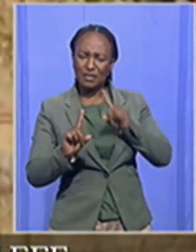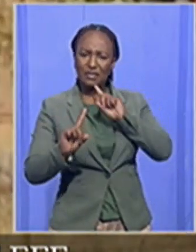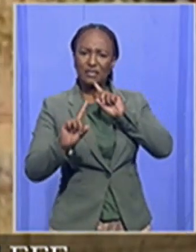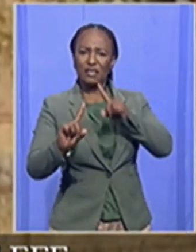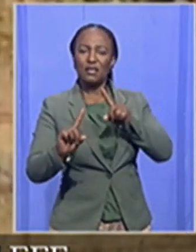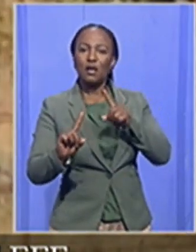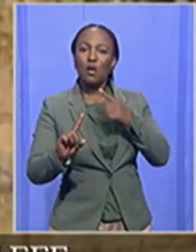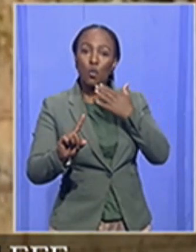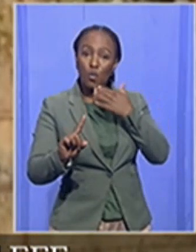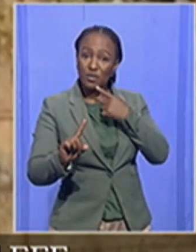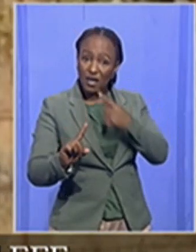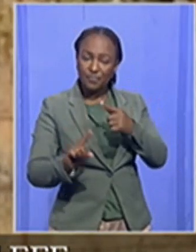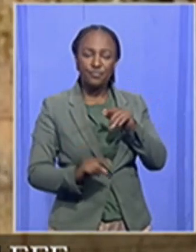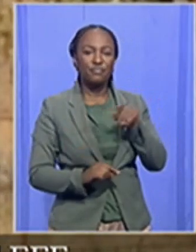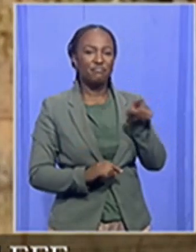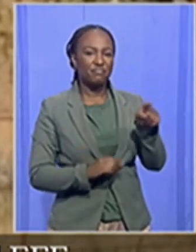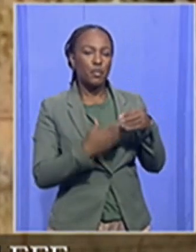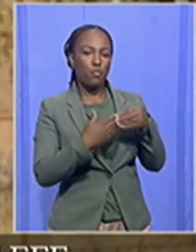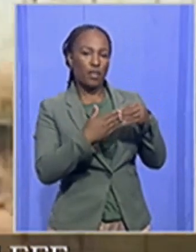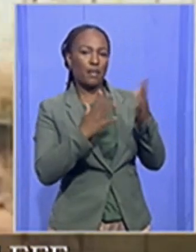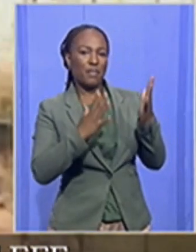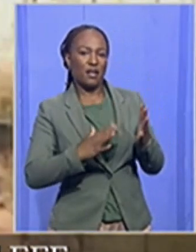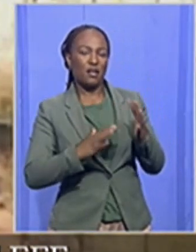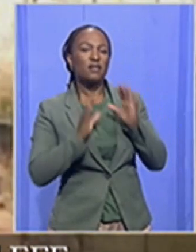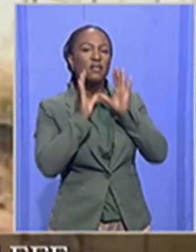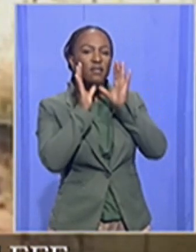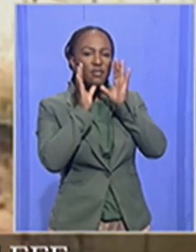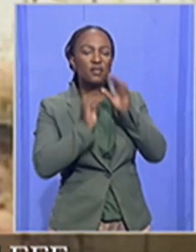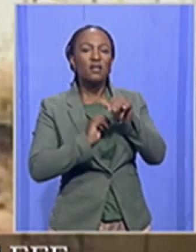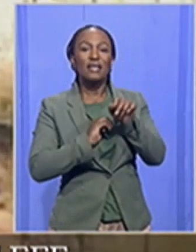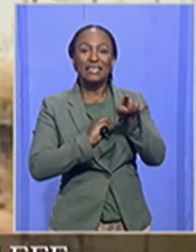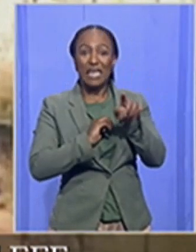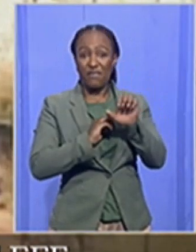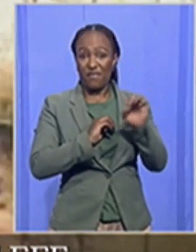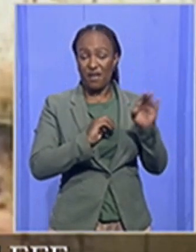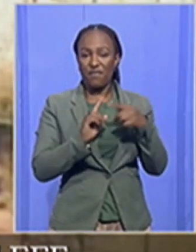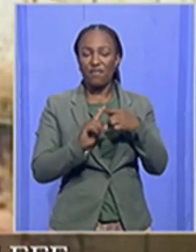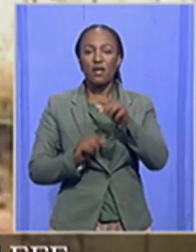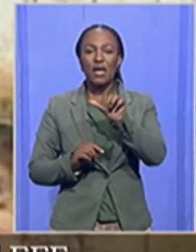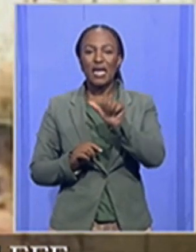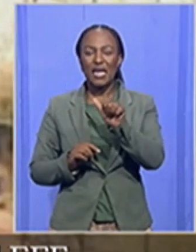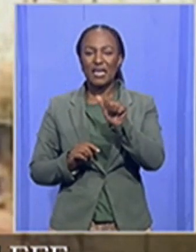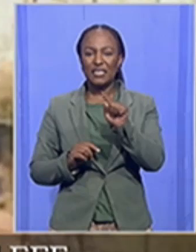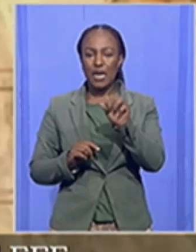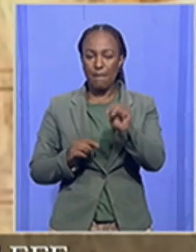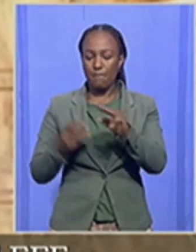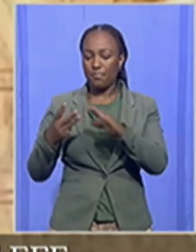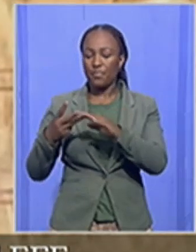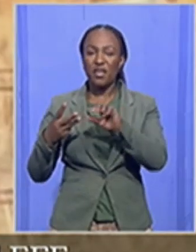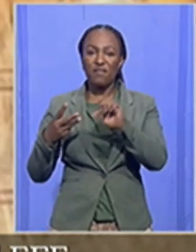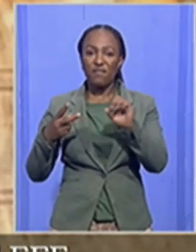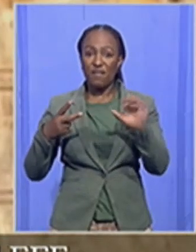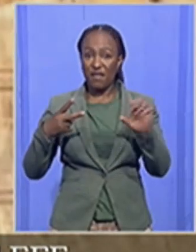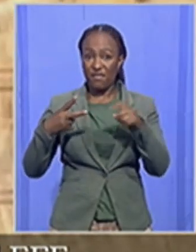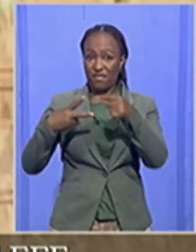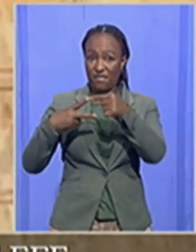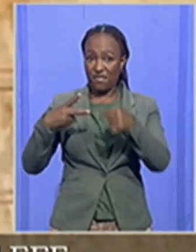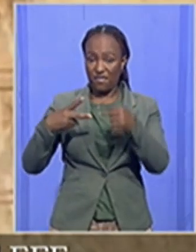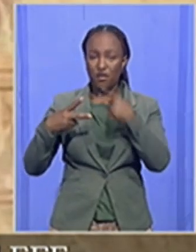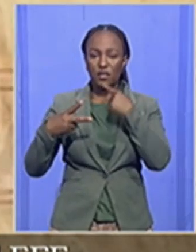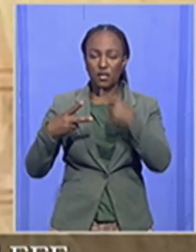Julius Malema. EFF ga mmogo le mokgatlo wa ATM e rumetše dingwalo tša semolao go kgorotsheko ya molaotheo e gatelela